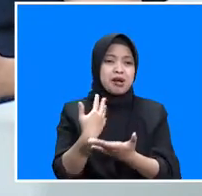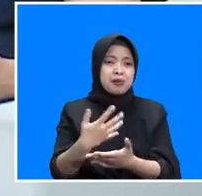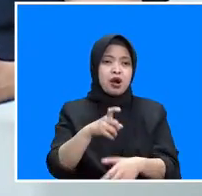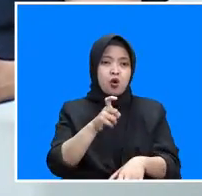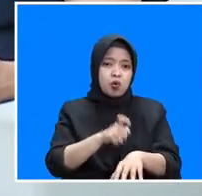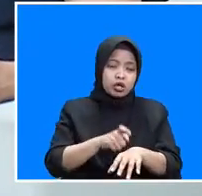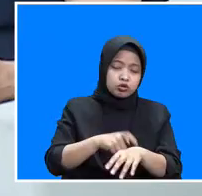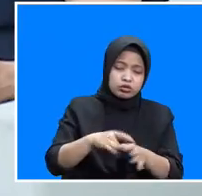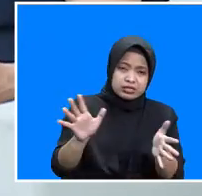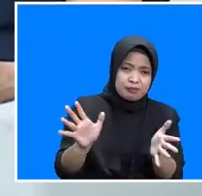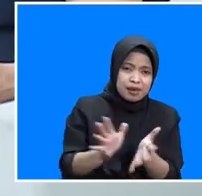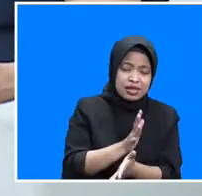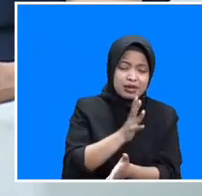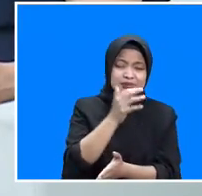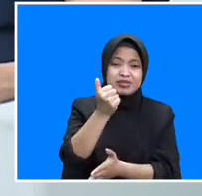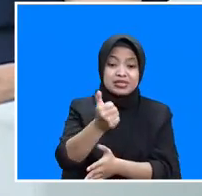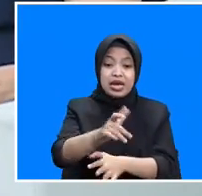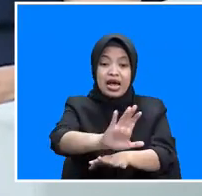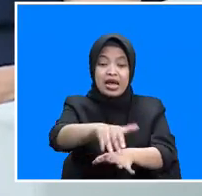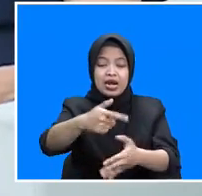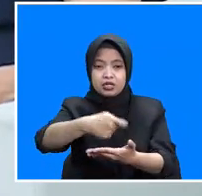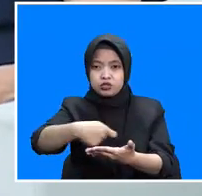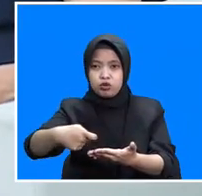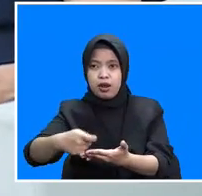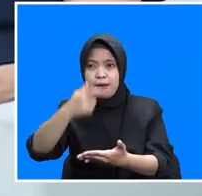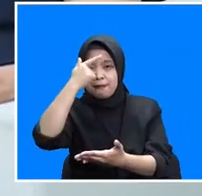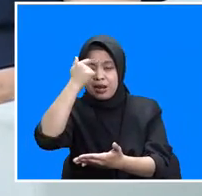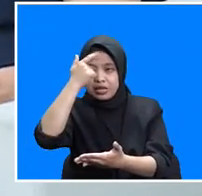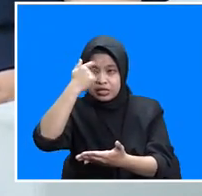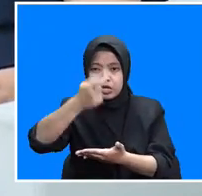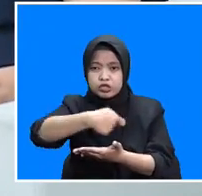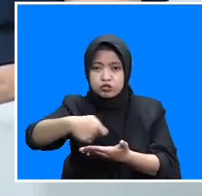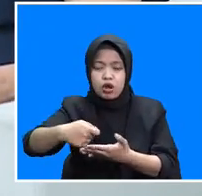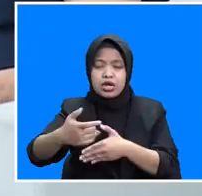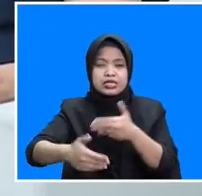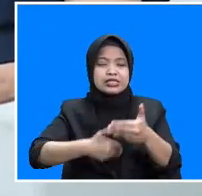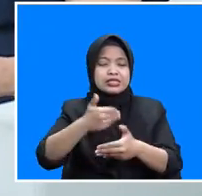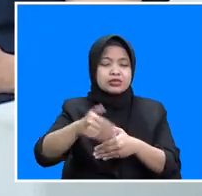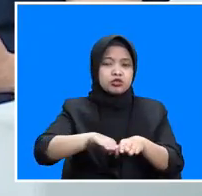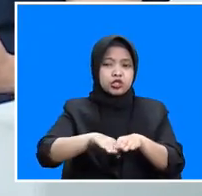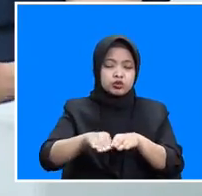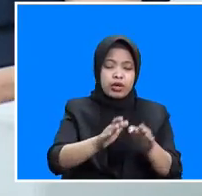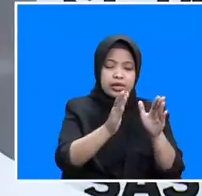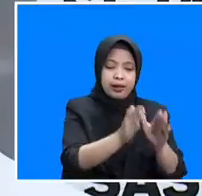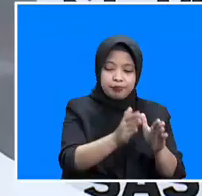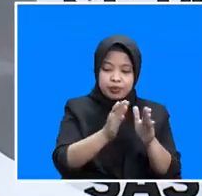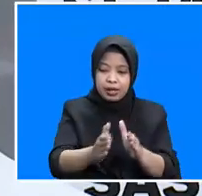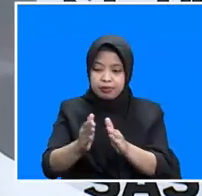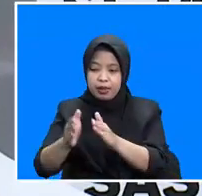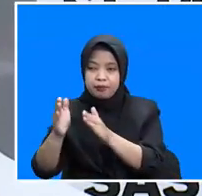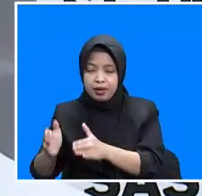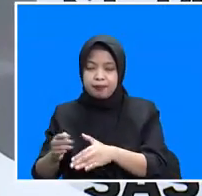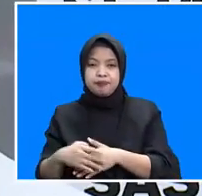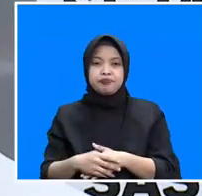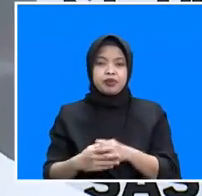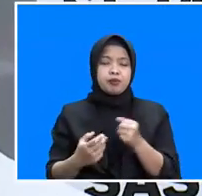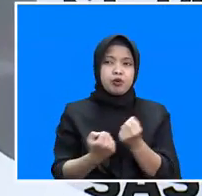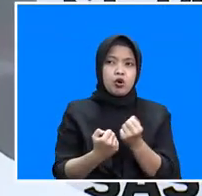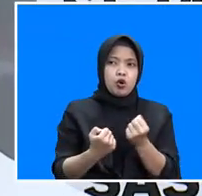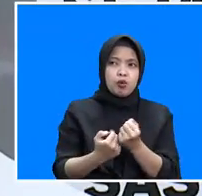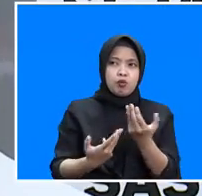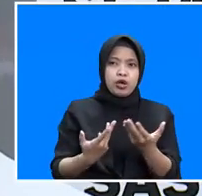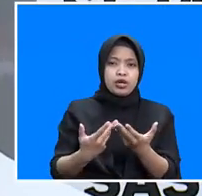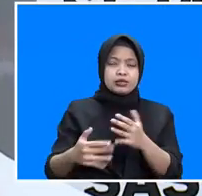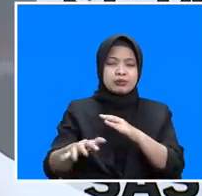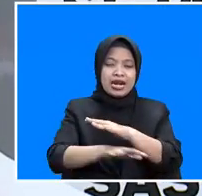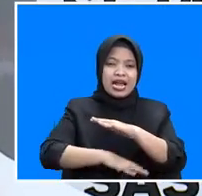their own learning, you know, pathway. We also need to prioritise the fundamentals, which we've sort of mentioned quite